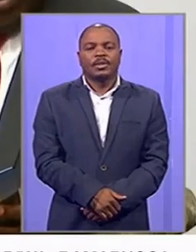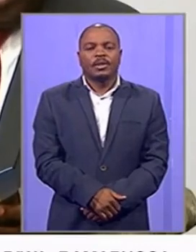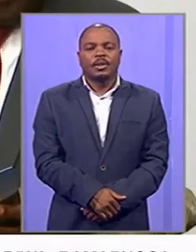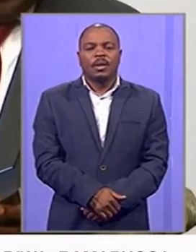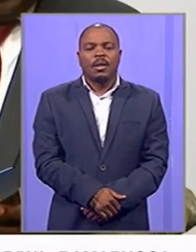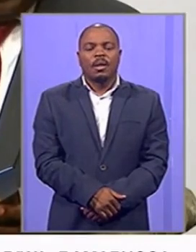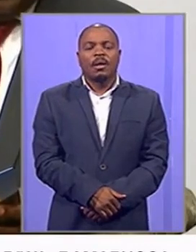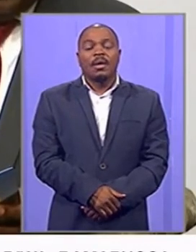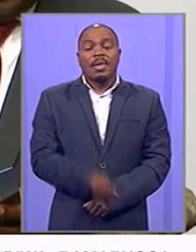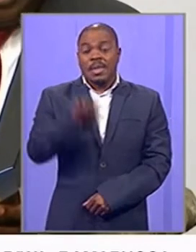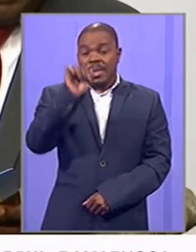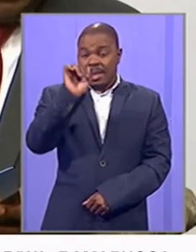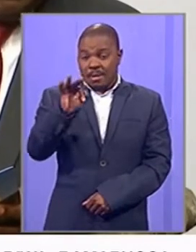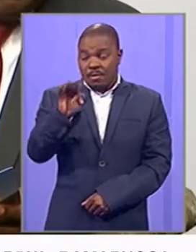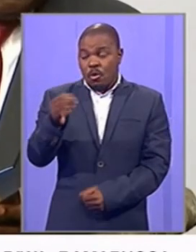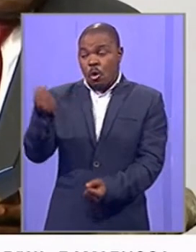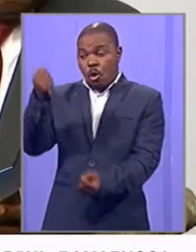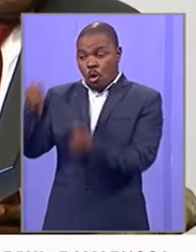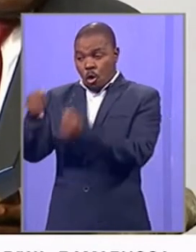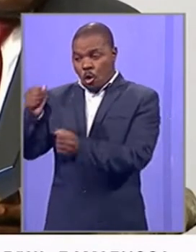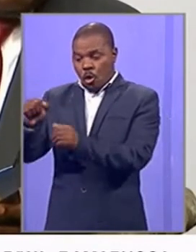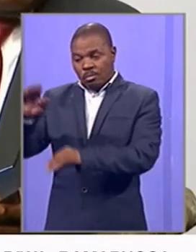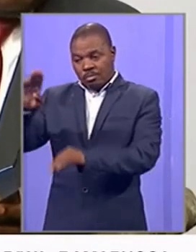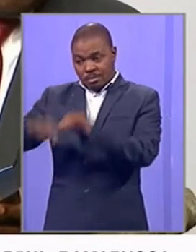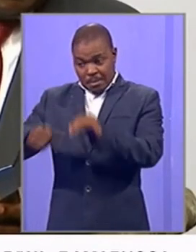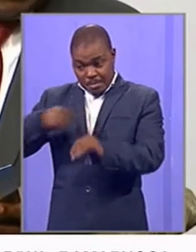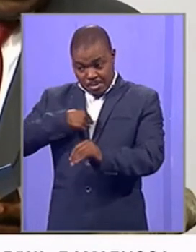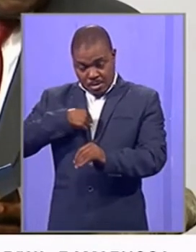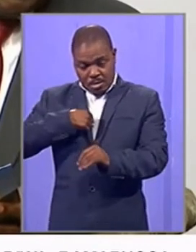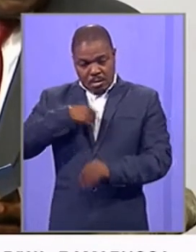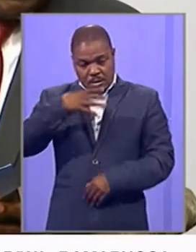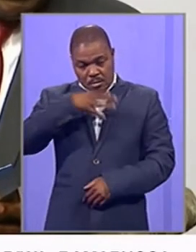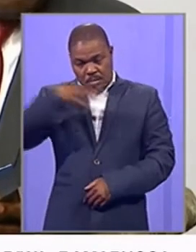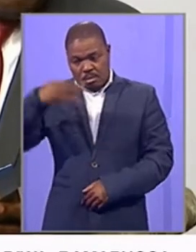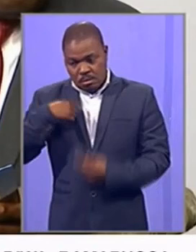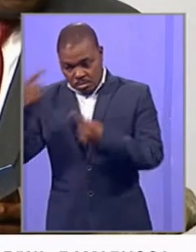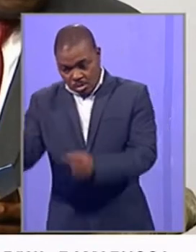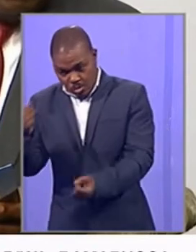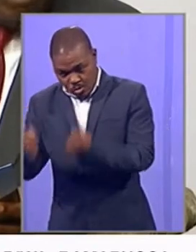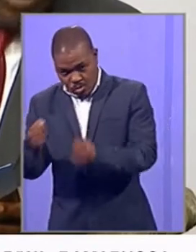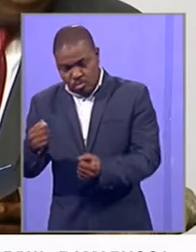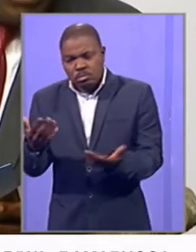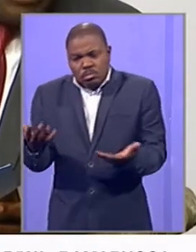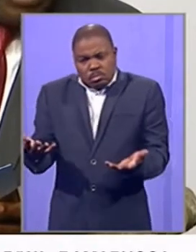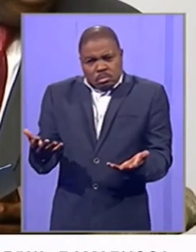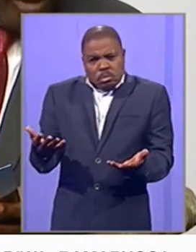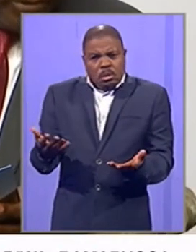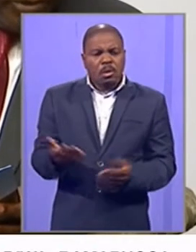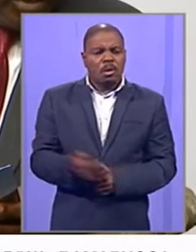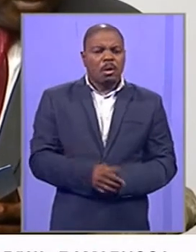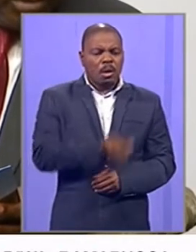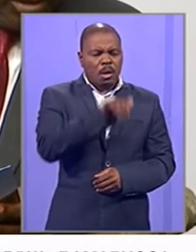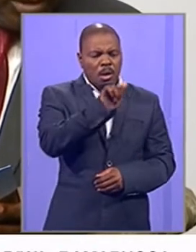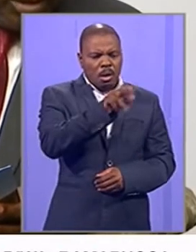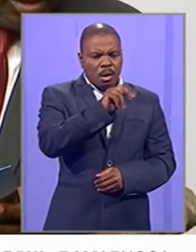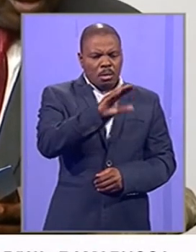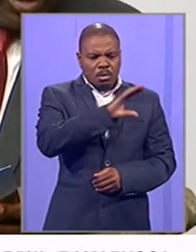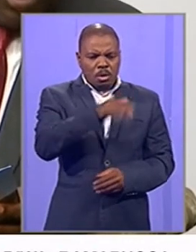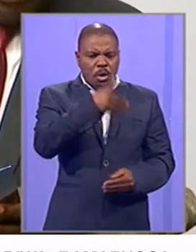If I were to be charged, yes, the processes in the governing party have to